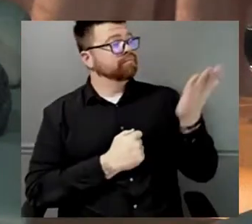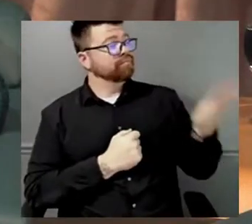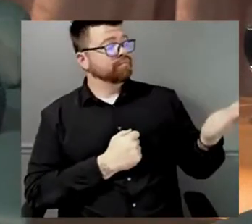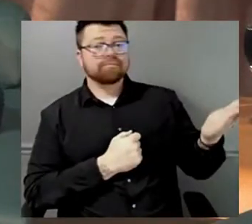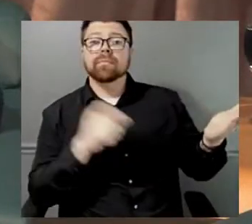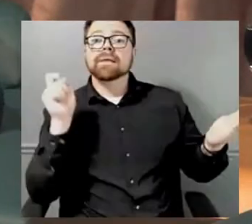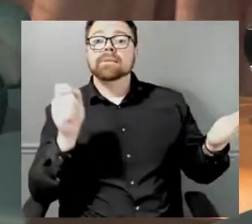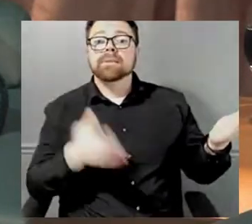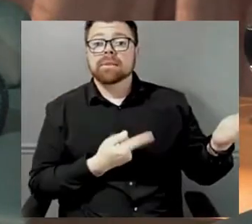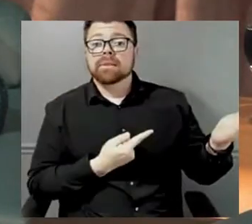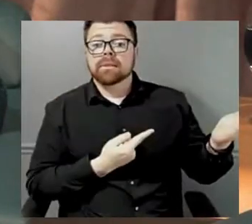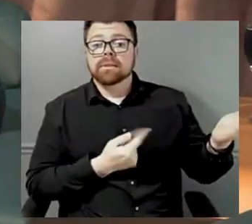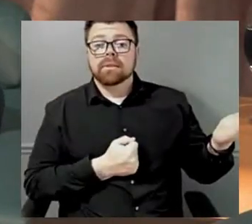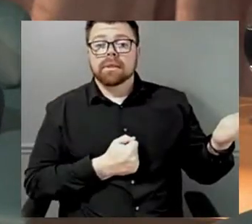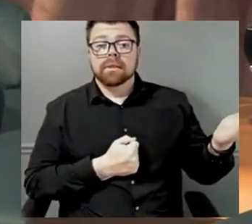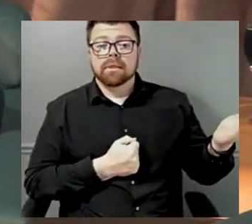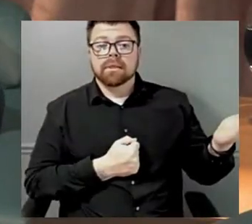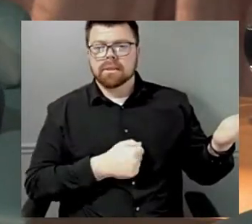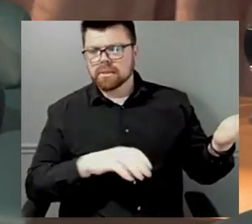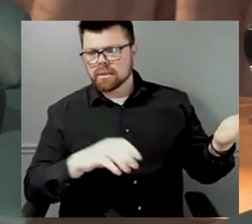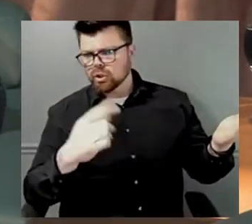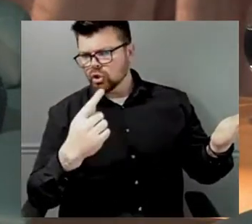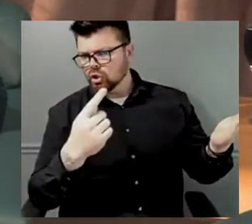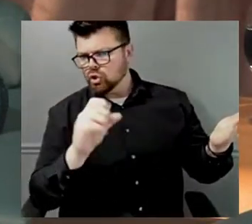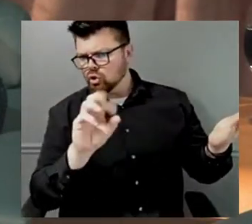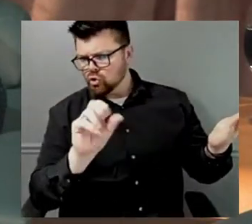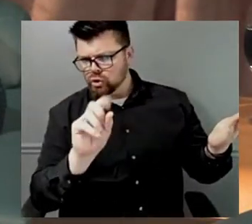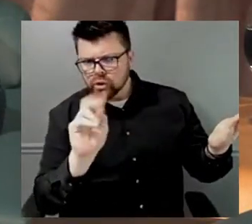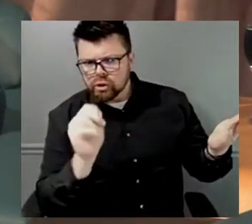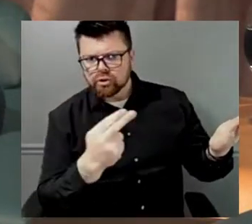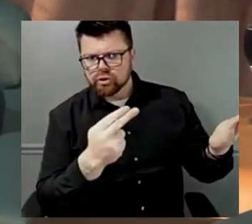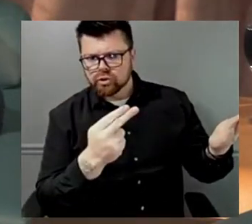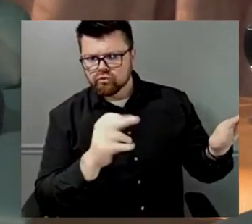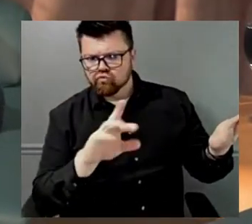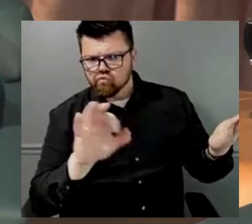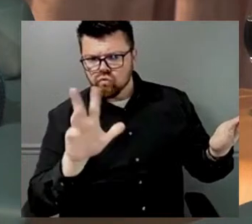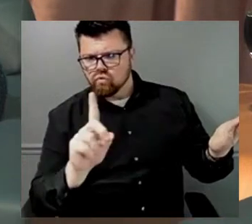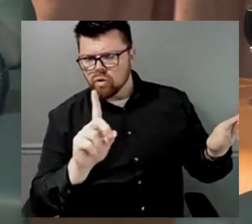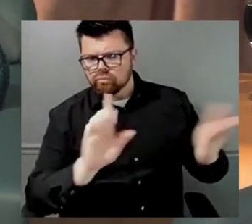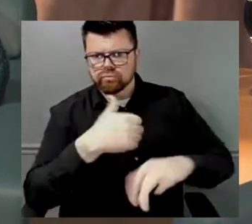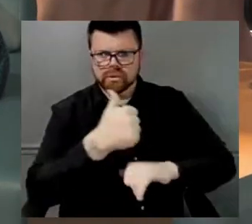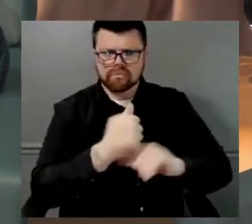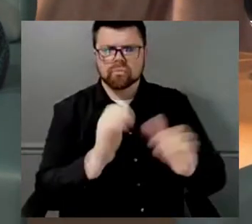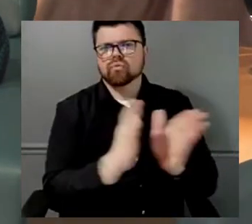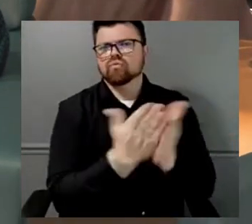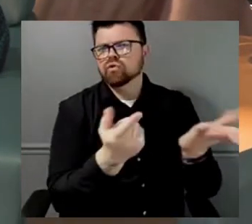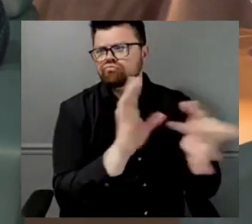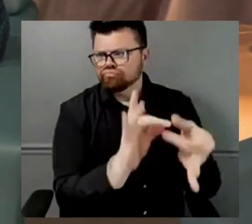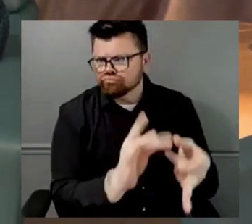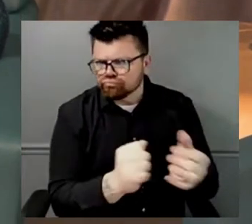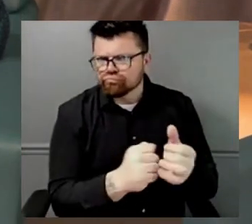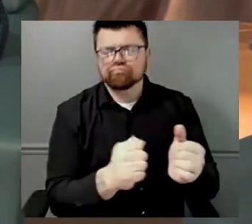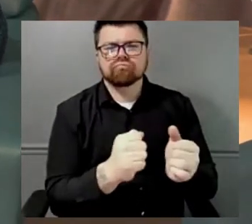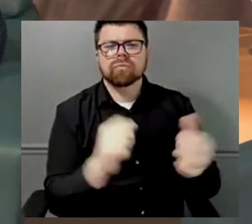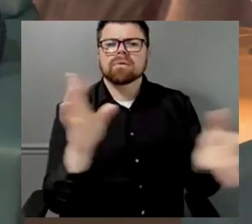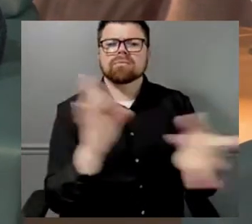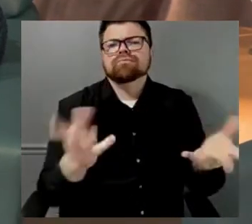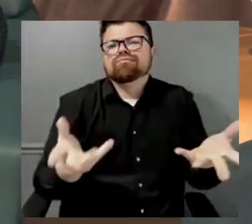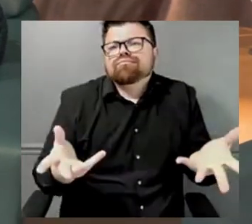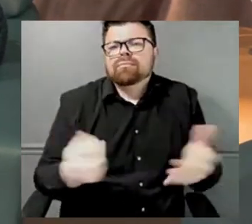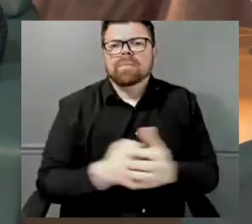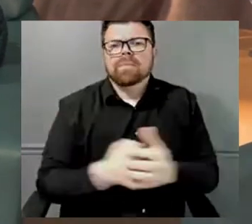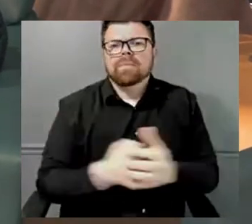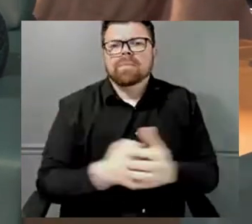Neil Gorsuch, wrote in one of his books on this theme, he said, it's a messy